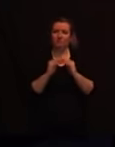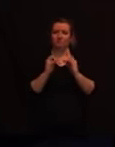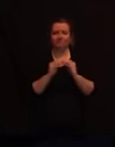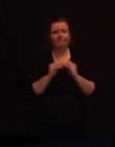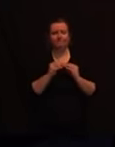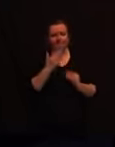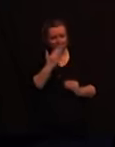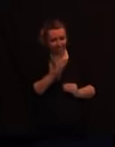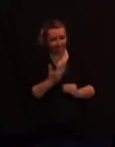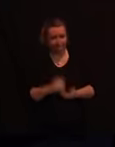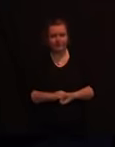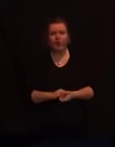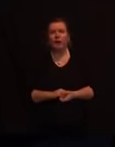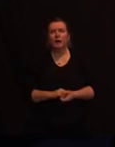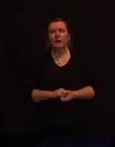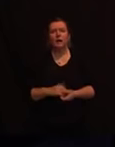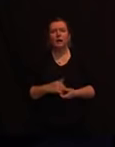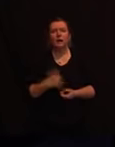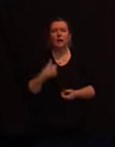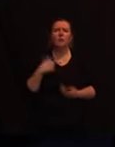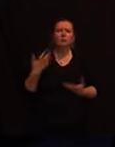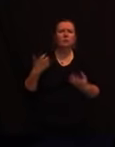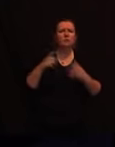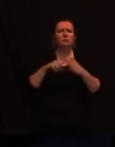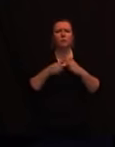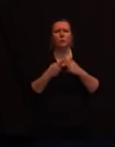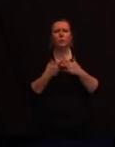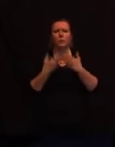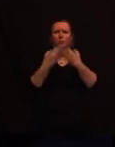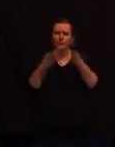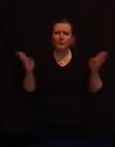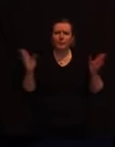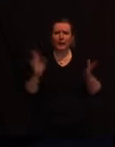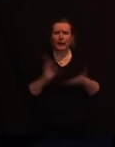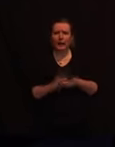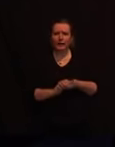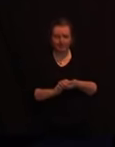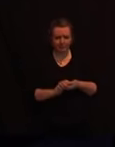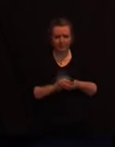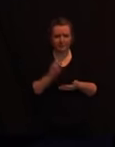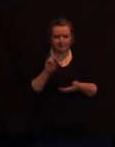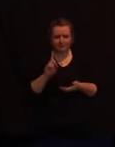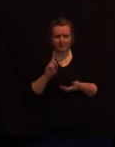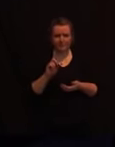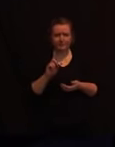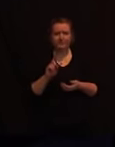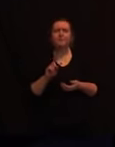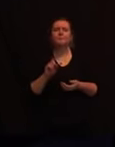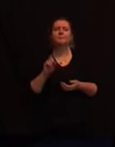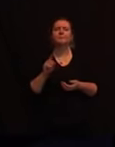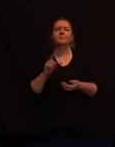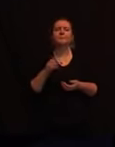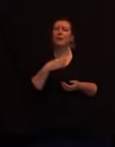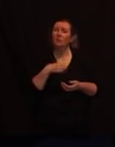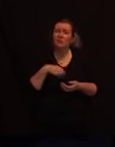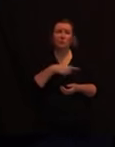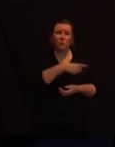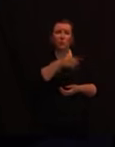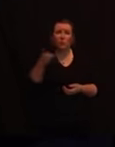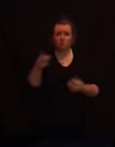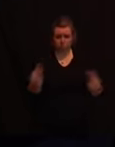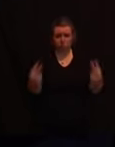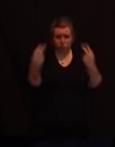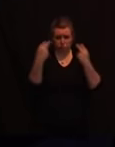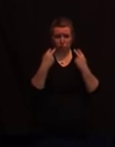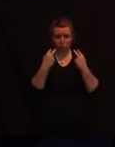to just start by talking to those and wishing everyone that is listening and watching that